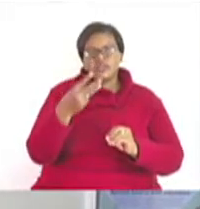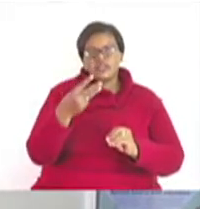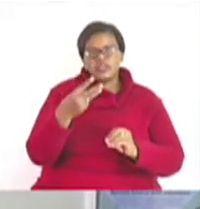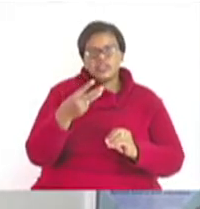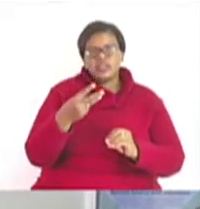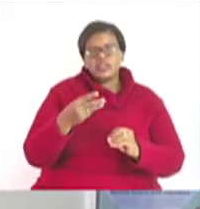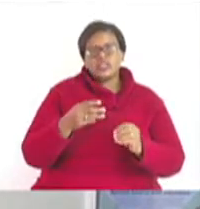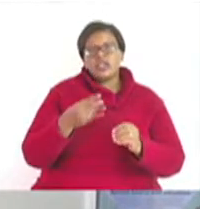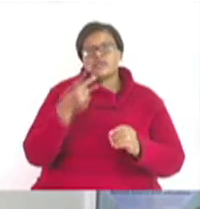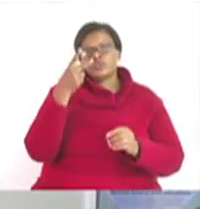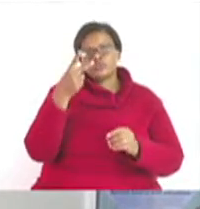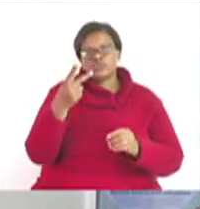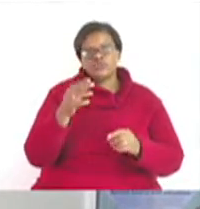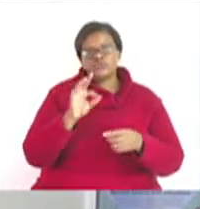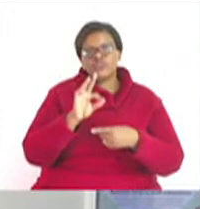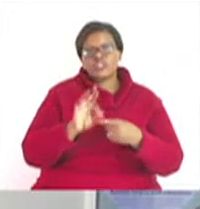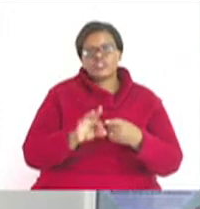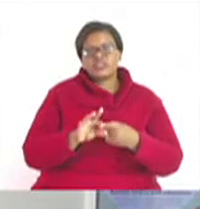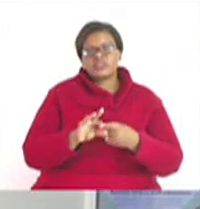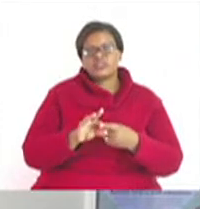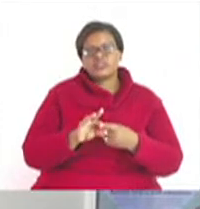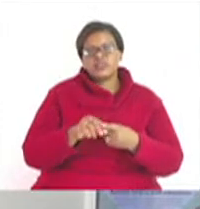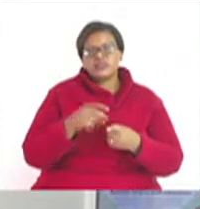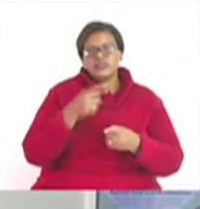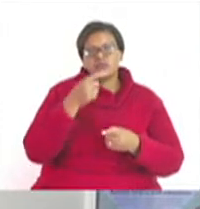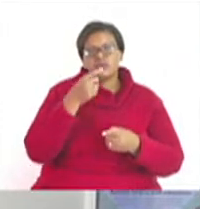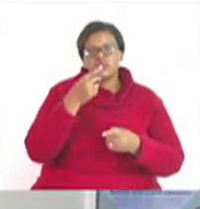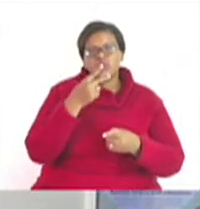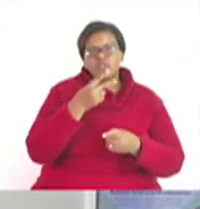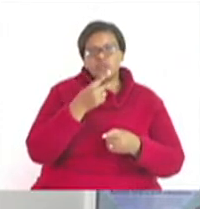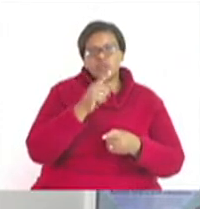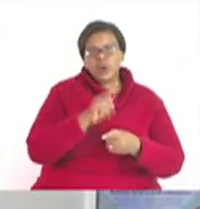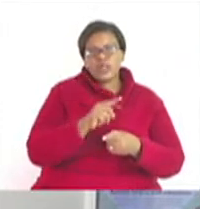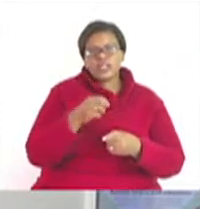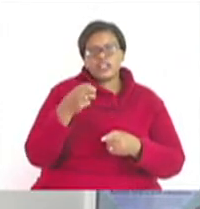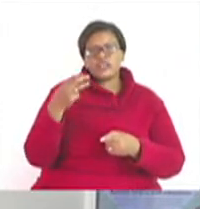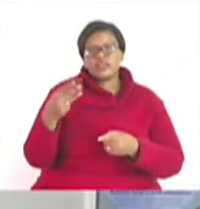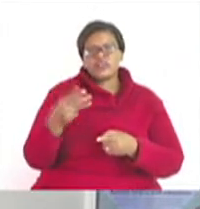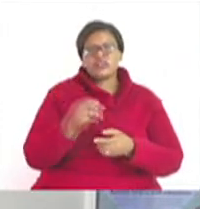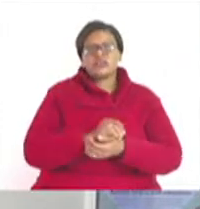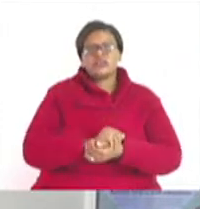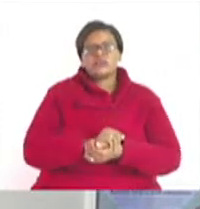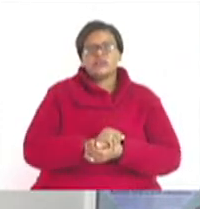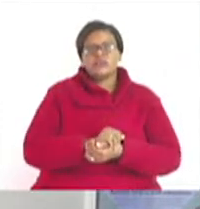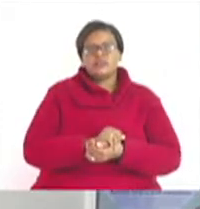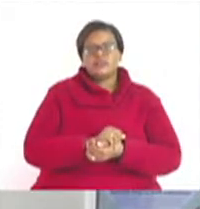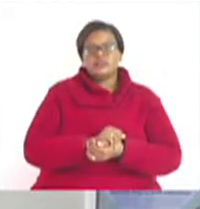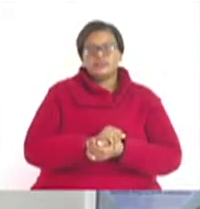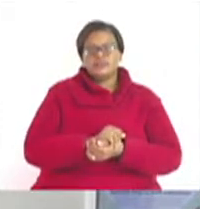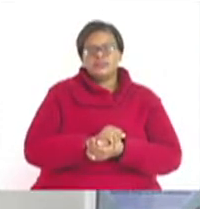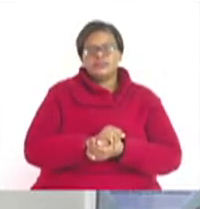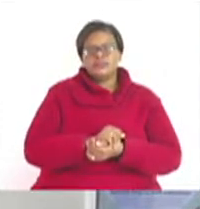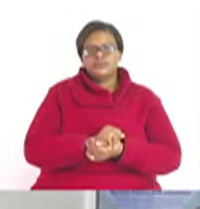3 has got 2 factors, so 3 is a prime factor of 12.